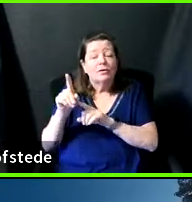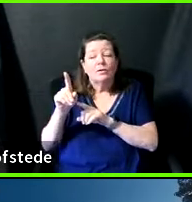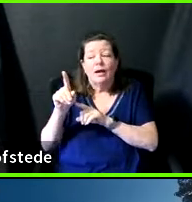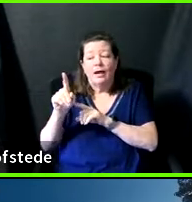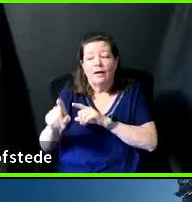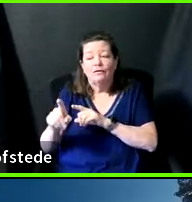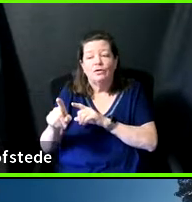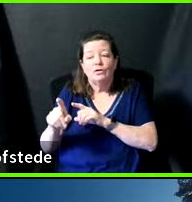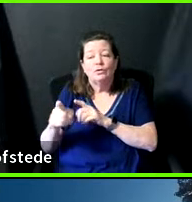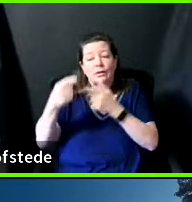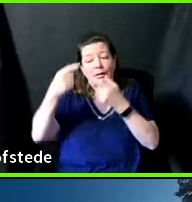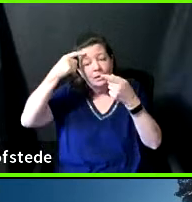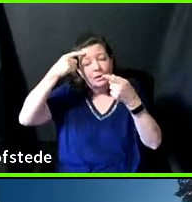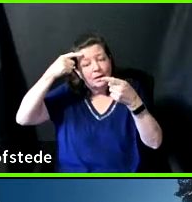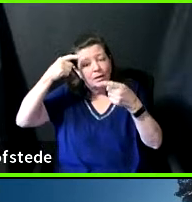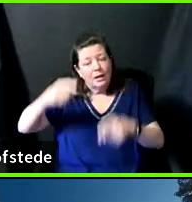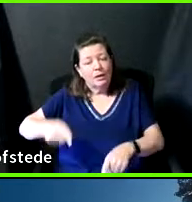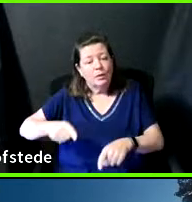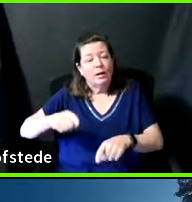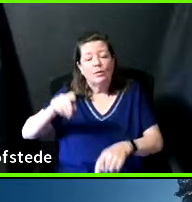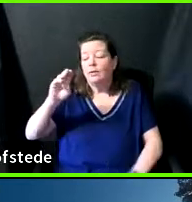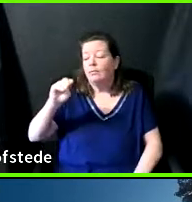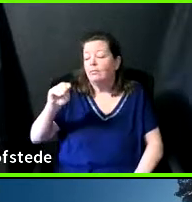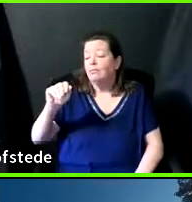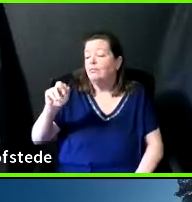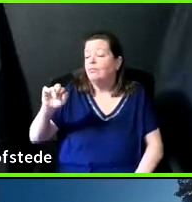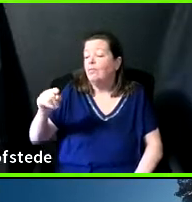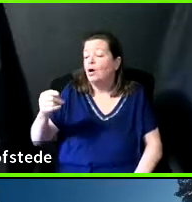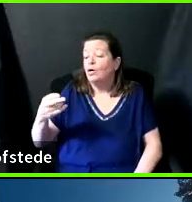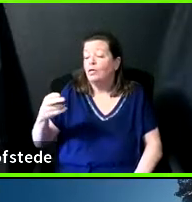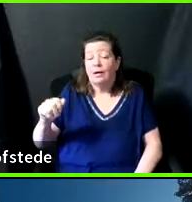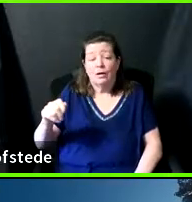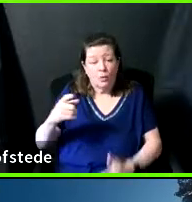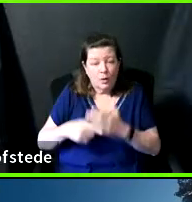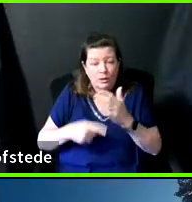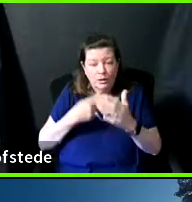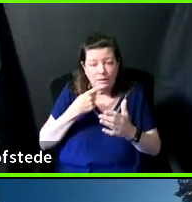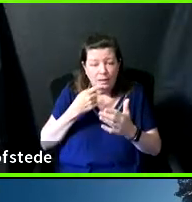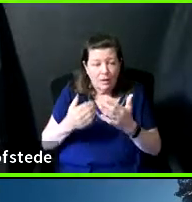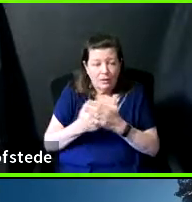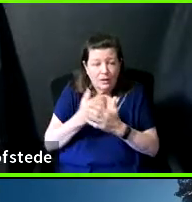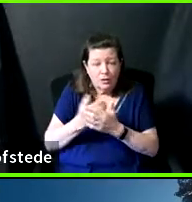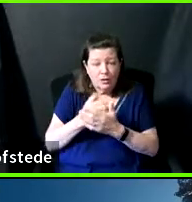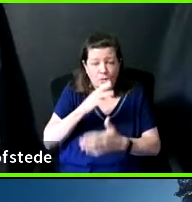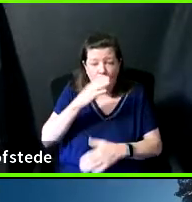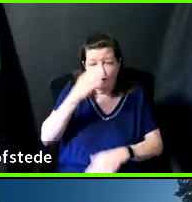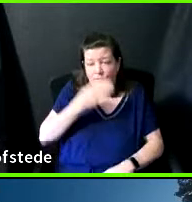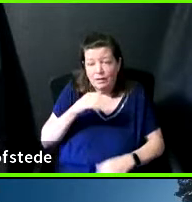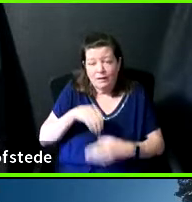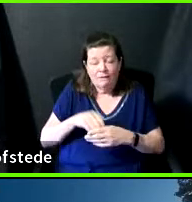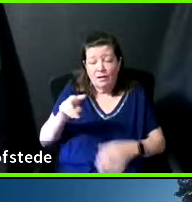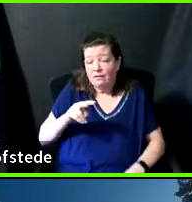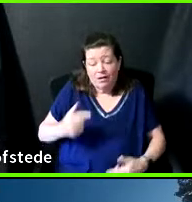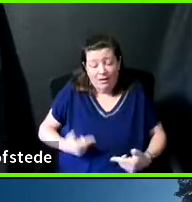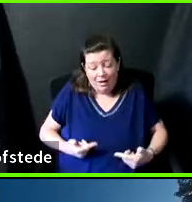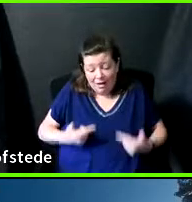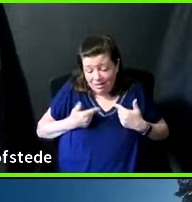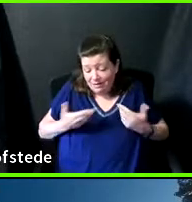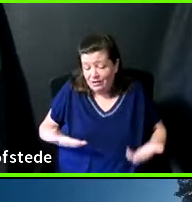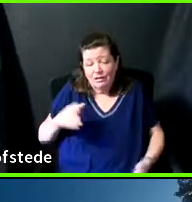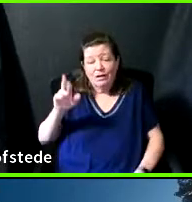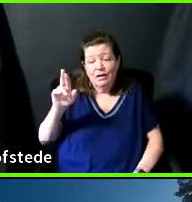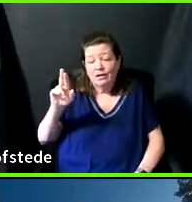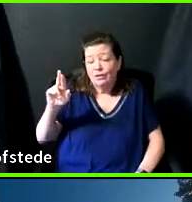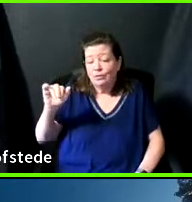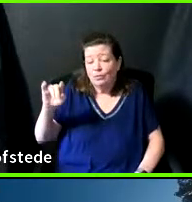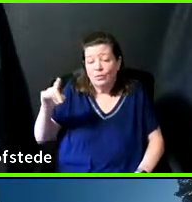echo and agree with what Martha said about the new waterfront in Vancouver. And I live here, I live in Ridgefield.